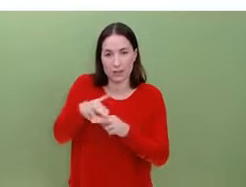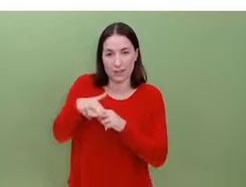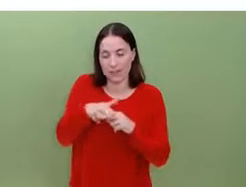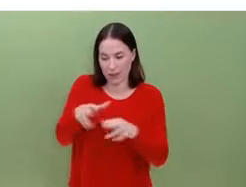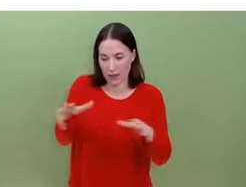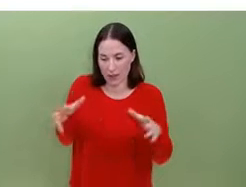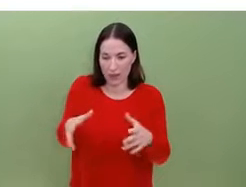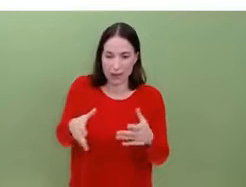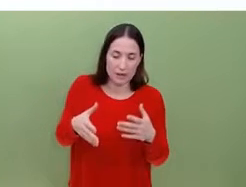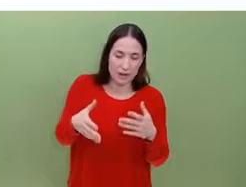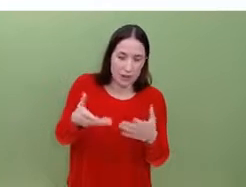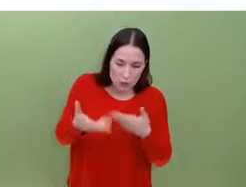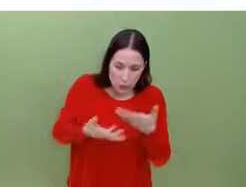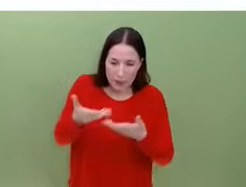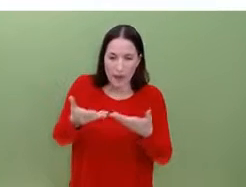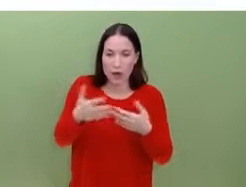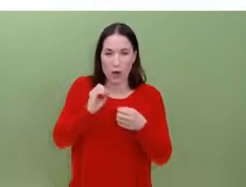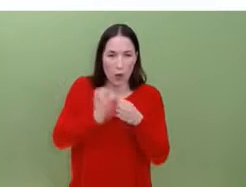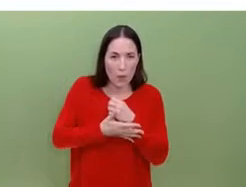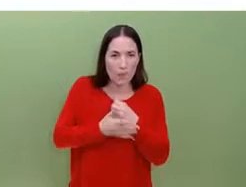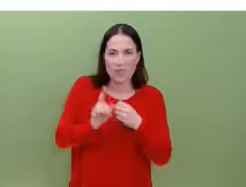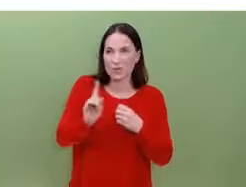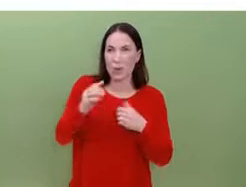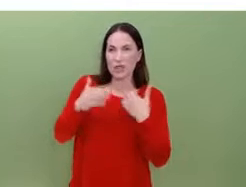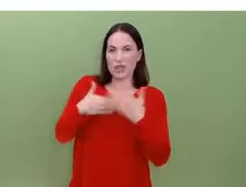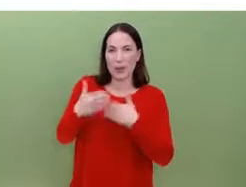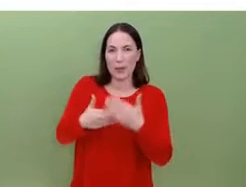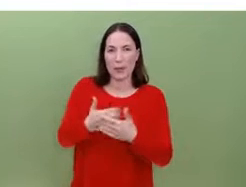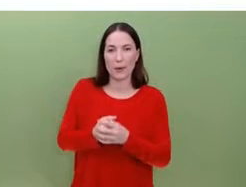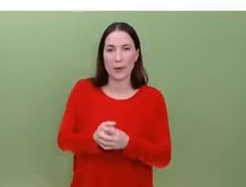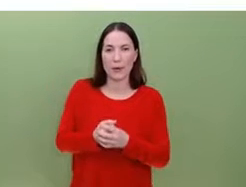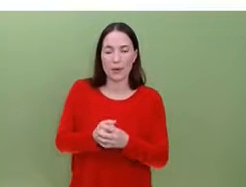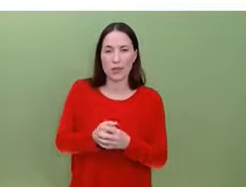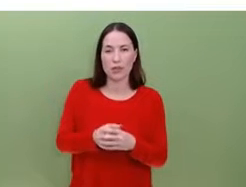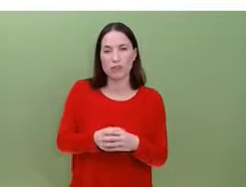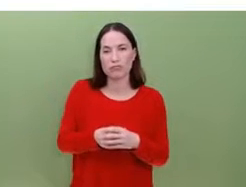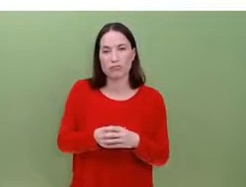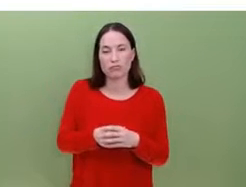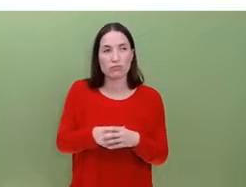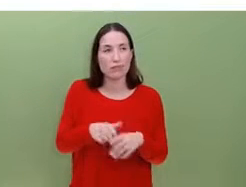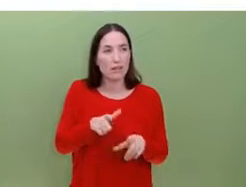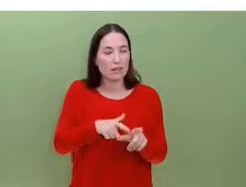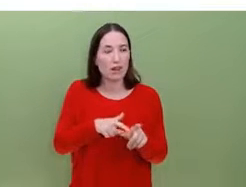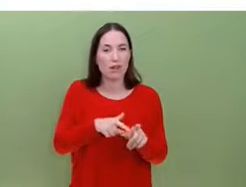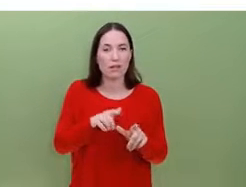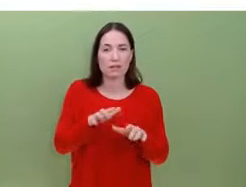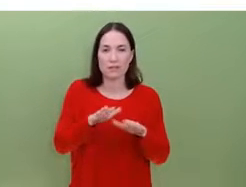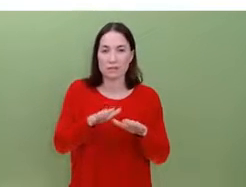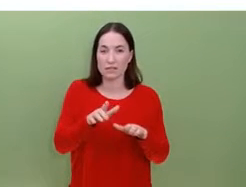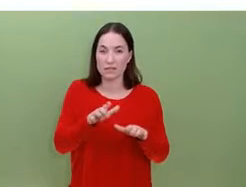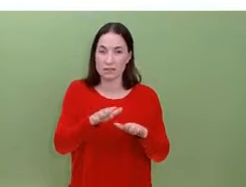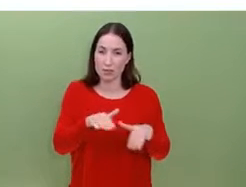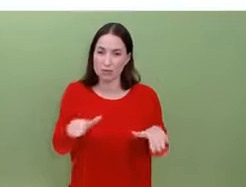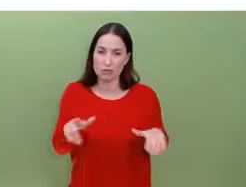COVID and other issues that were going on. Children, as young people's mental health has benefited from